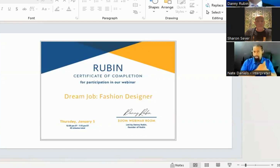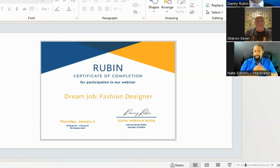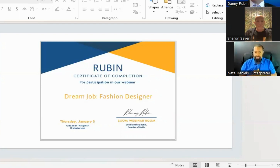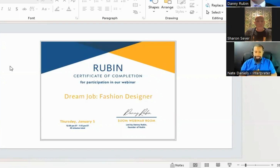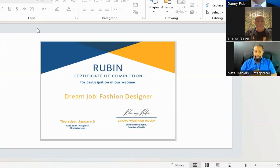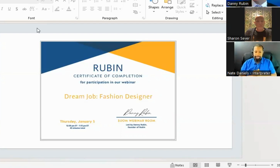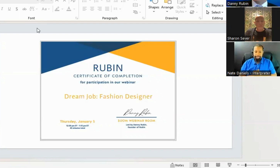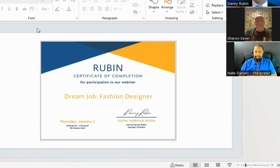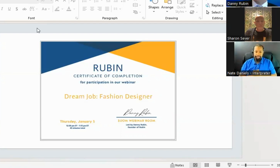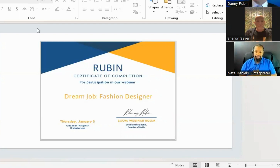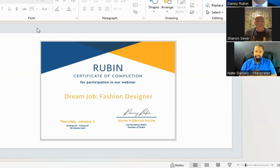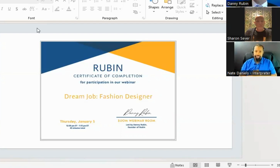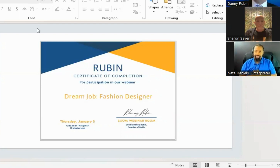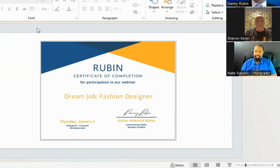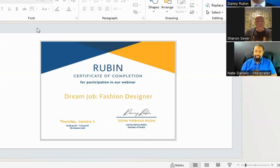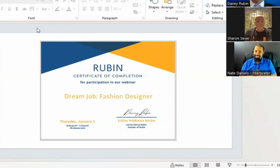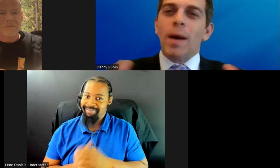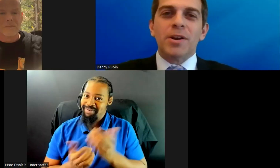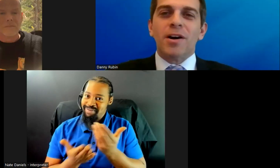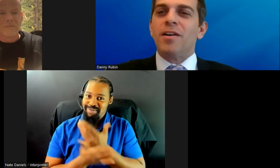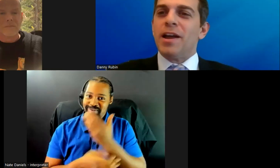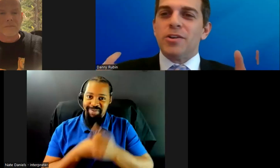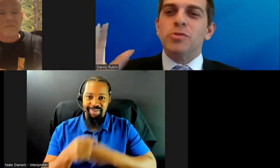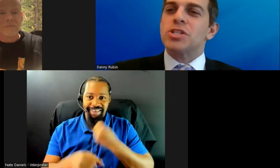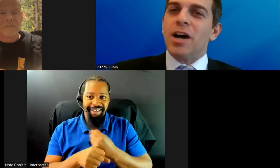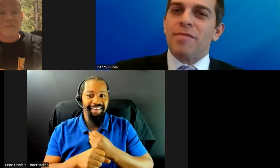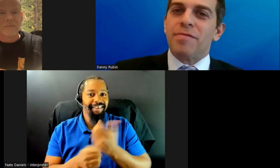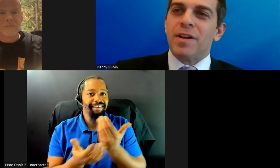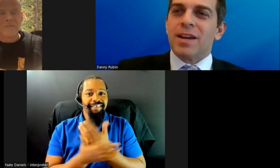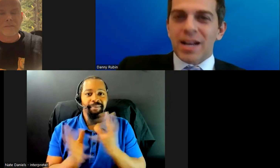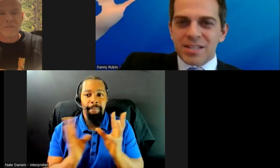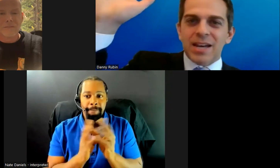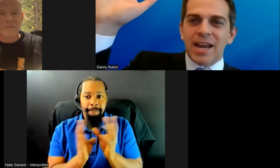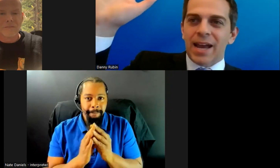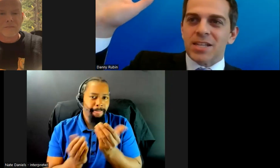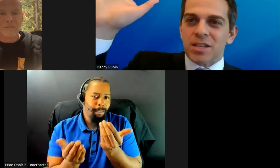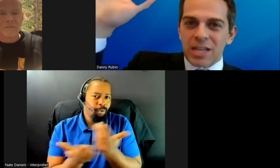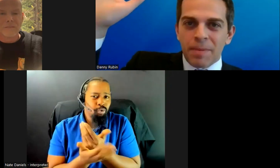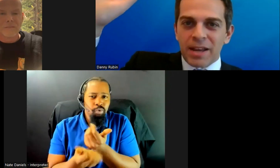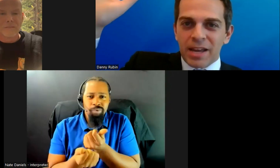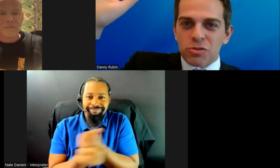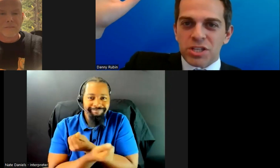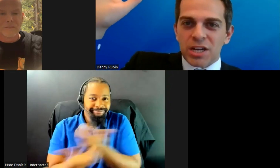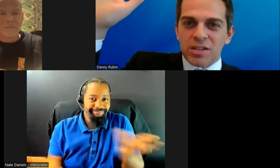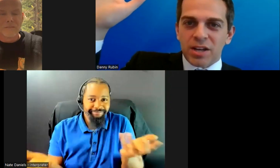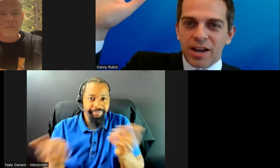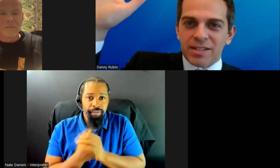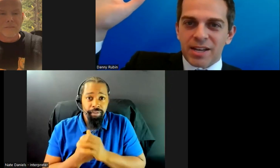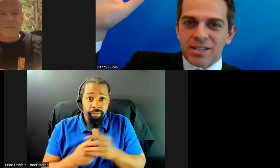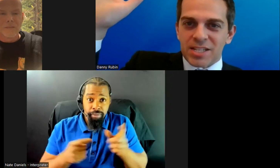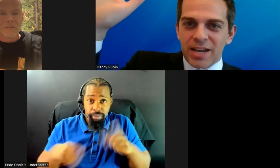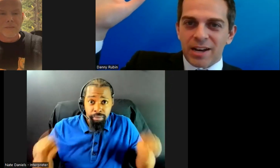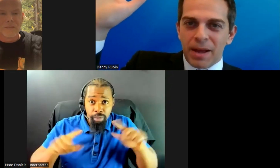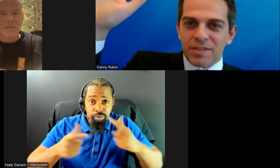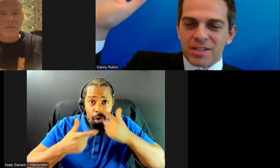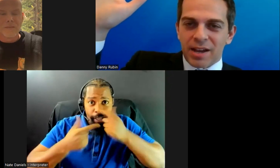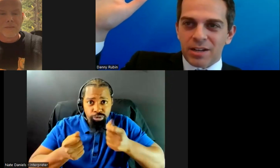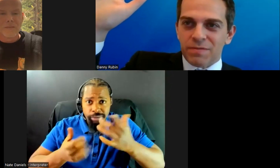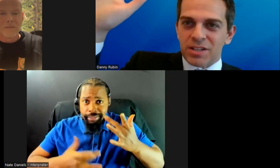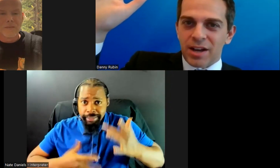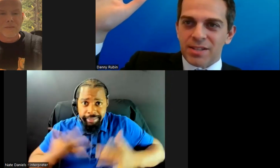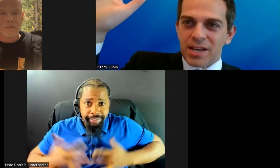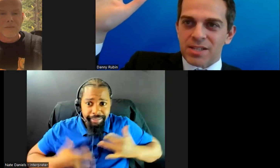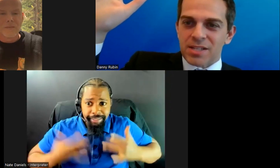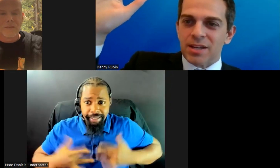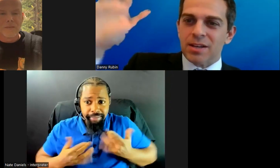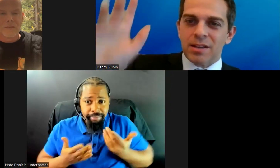this is a new year and a new webinar and new stuff. Can I see any hands? Is anybody interested in this contest? Excited about this